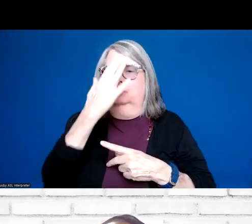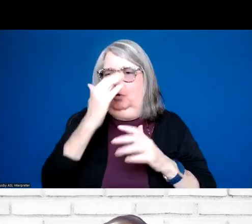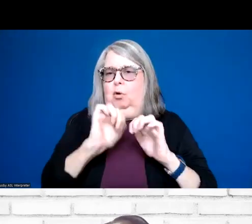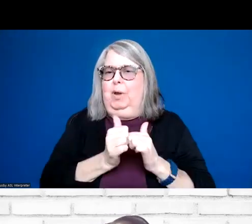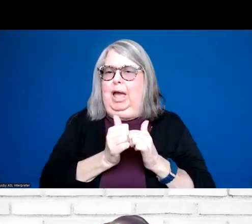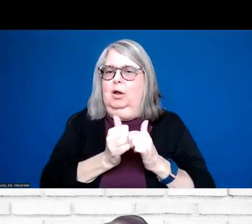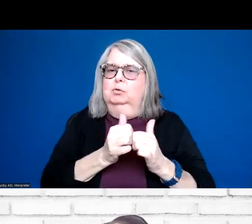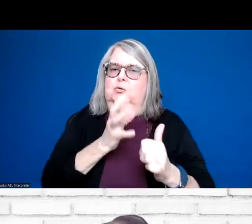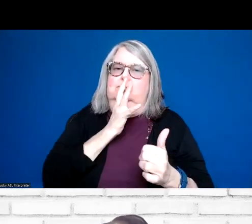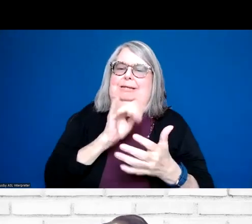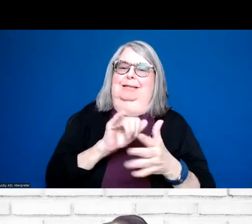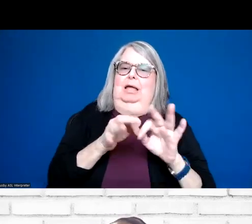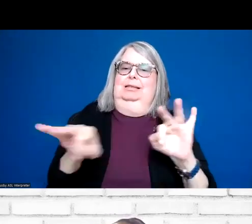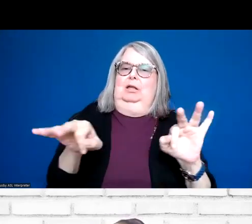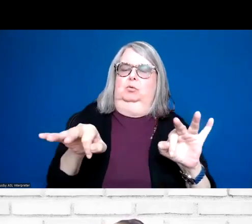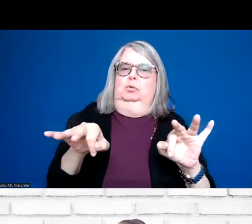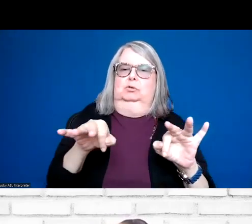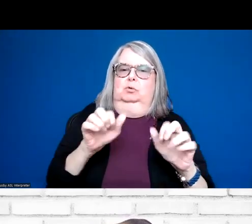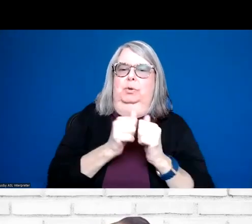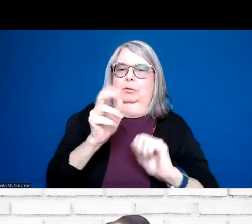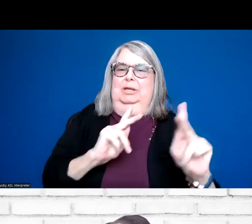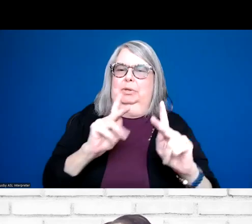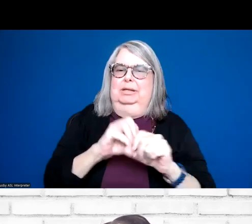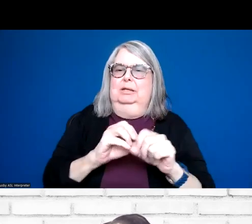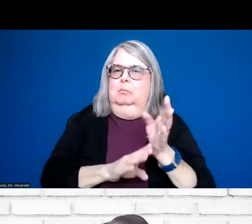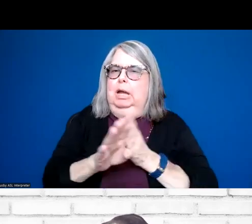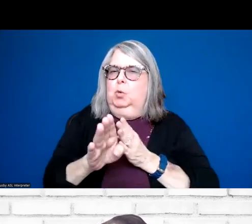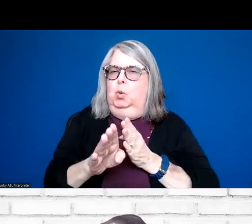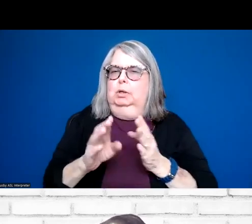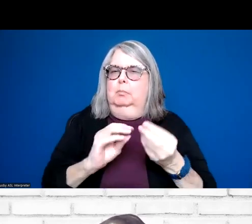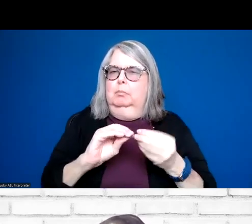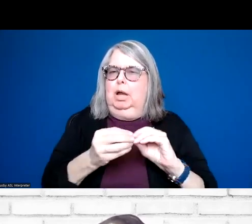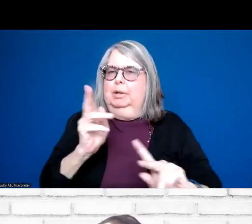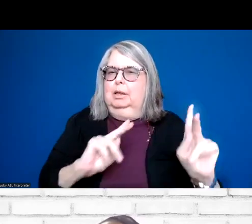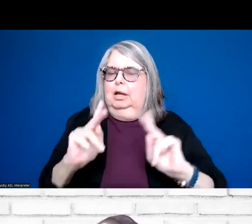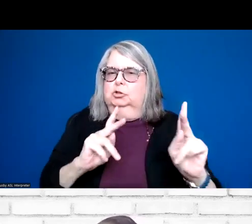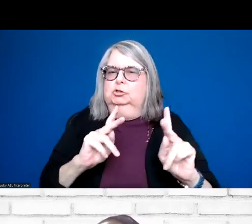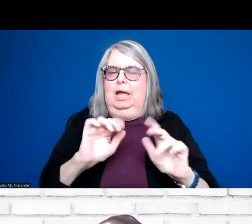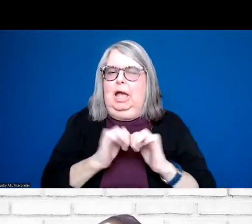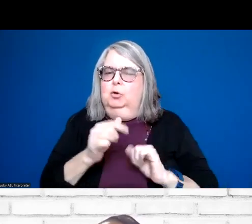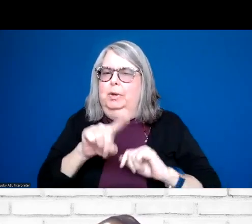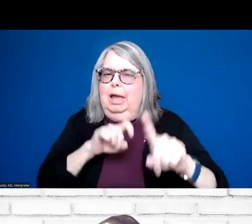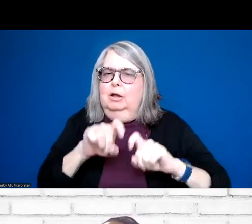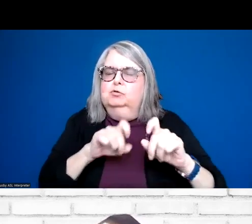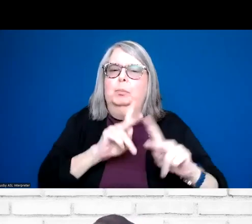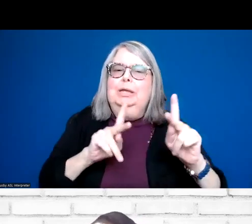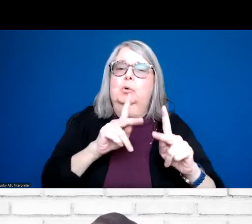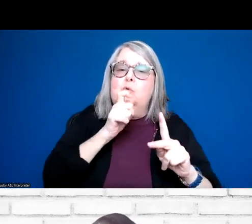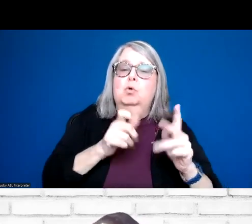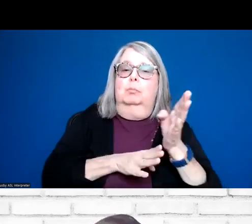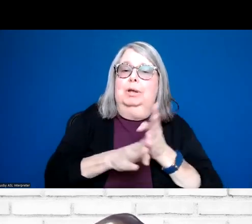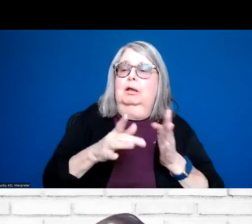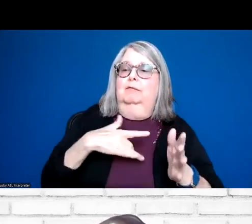in minority populations, right? How do we ask questions so that those in minority populations feel comfortable saying,